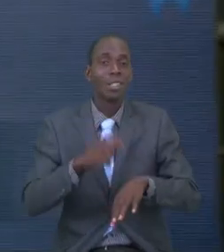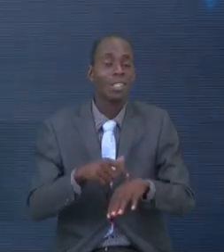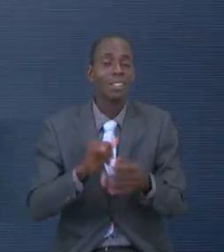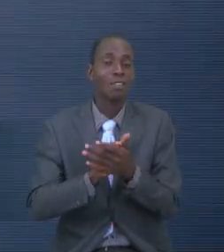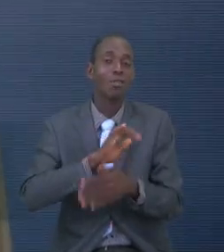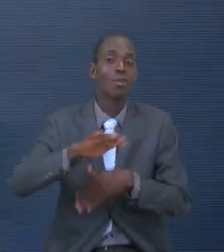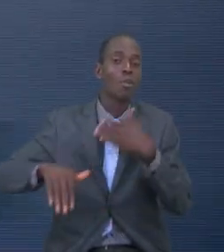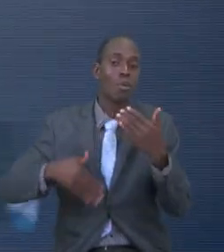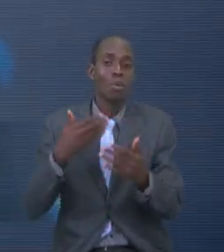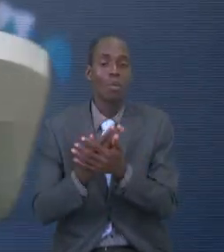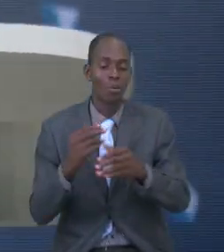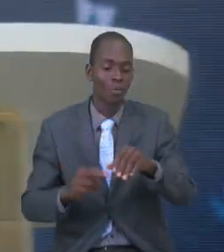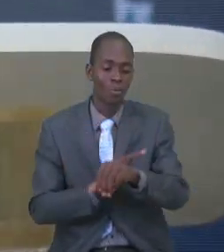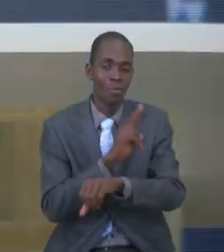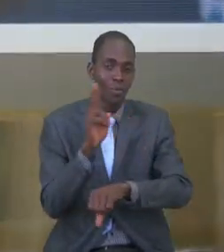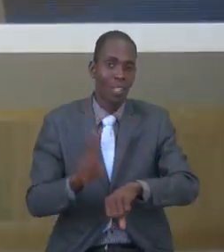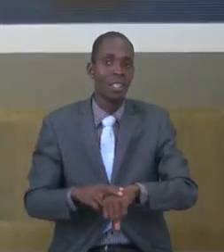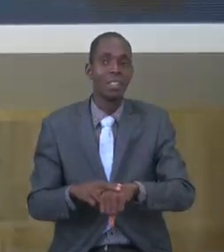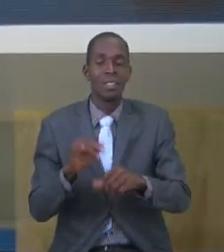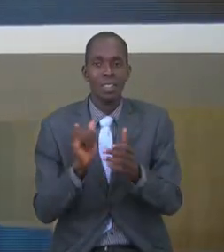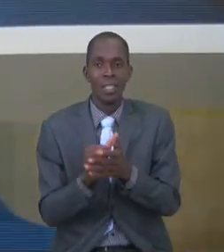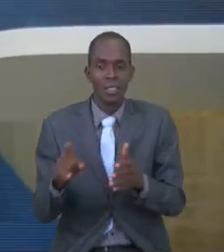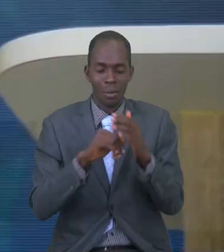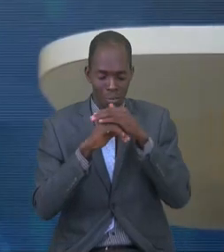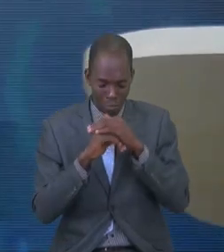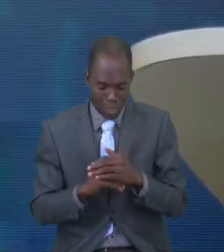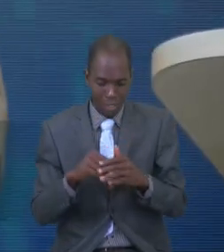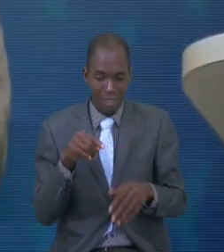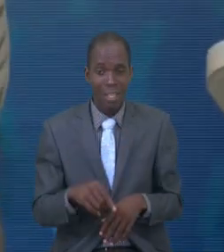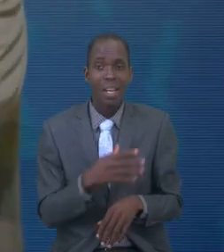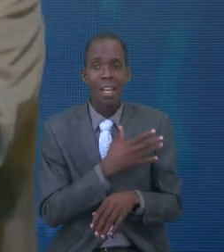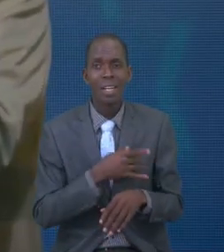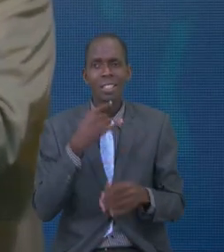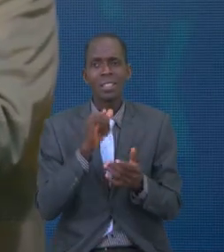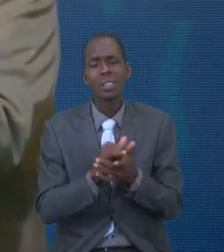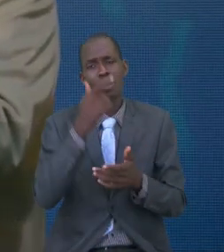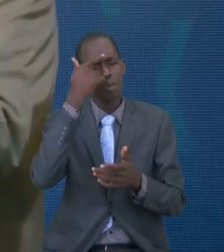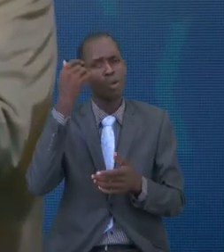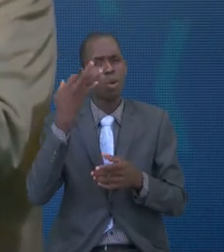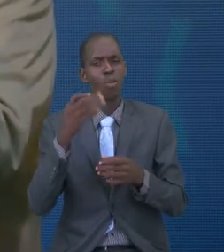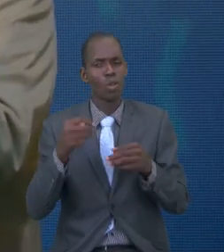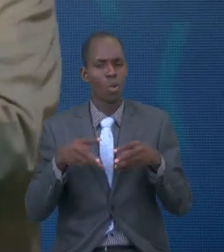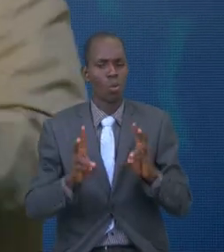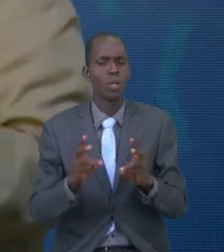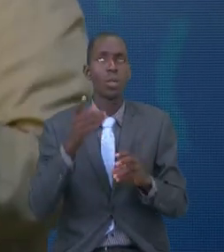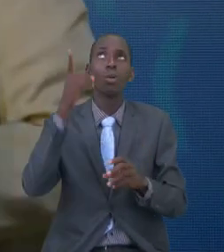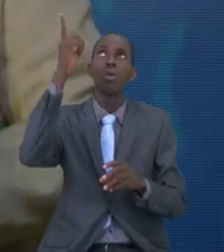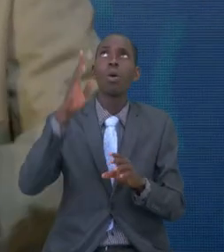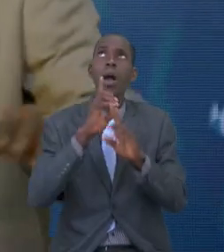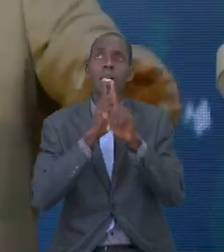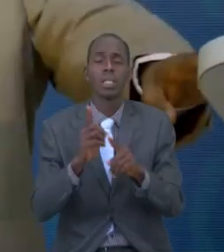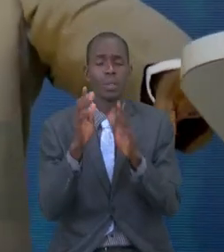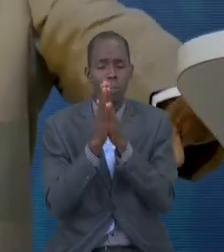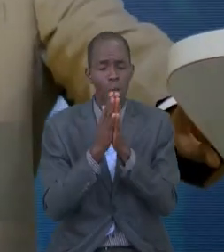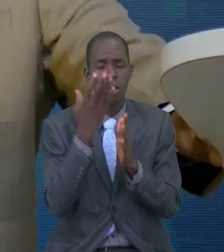nation, that they bowed down, that they said, because of the way God answered the prayer of